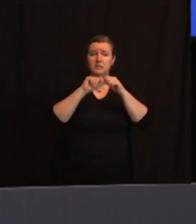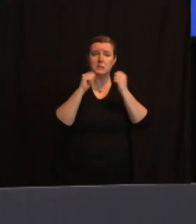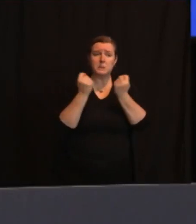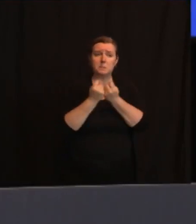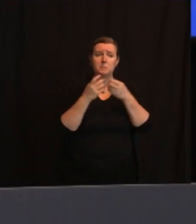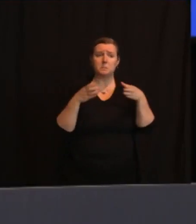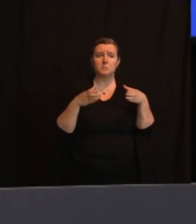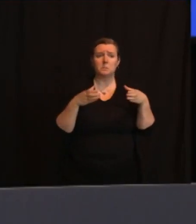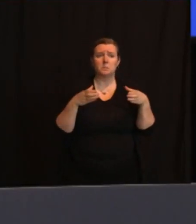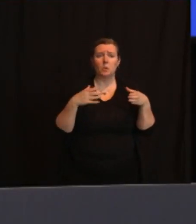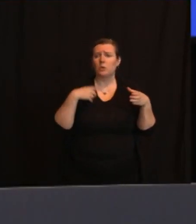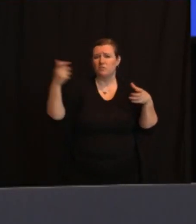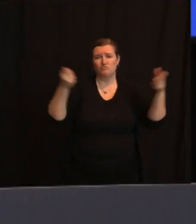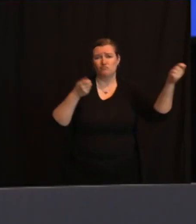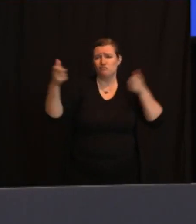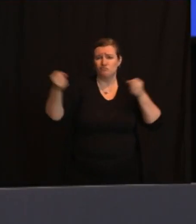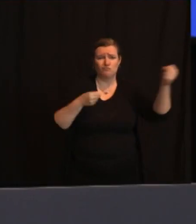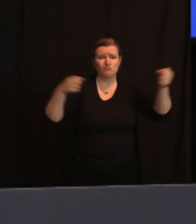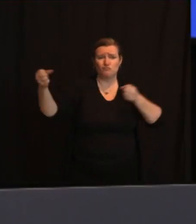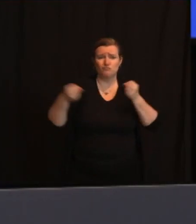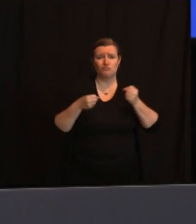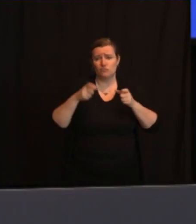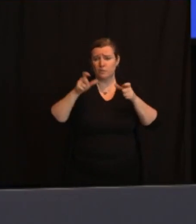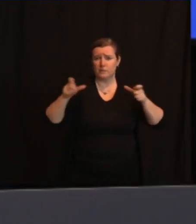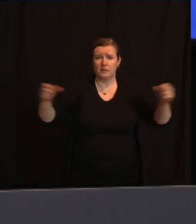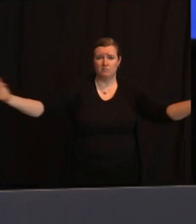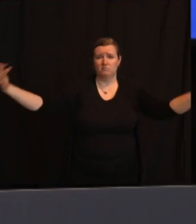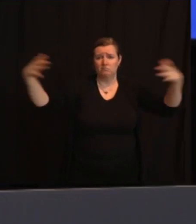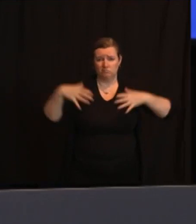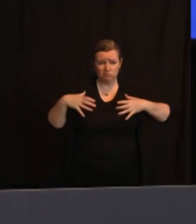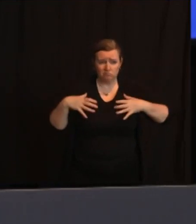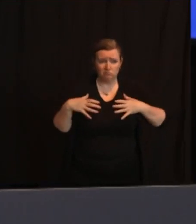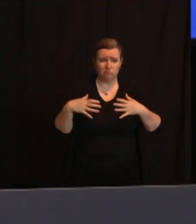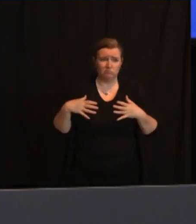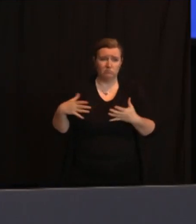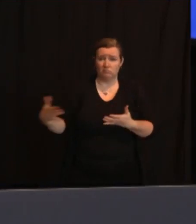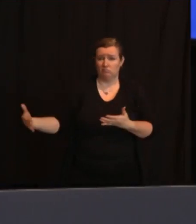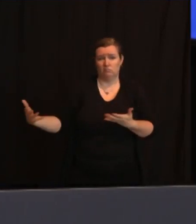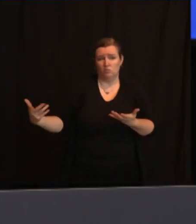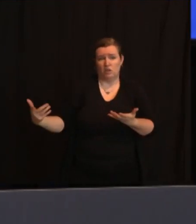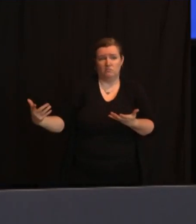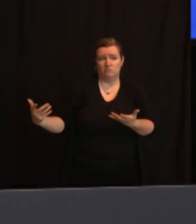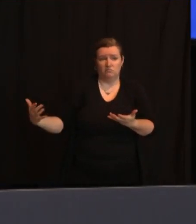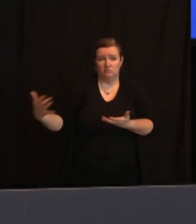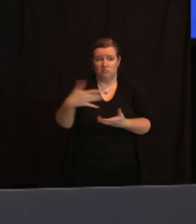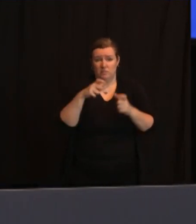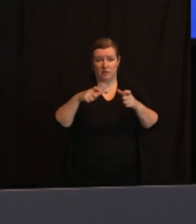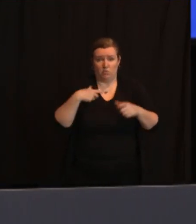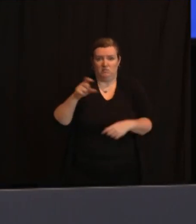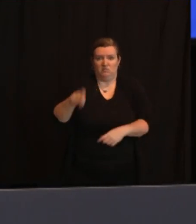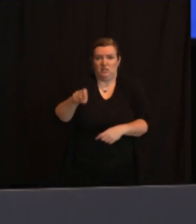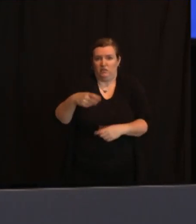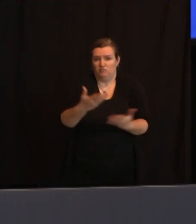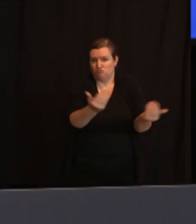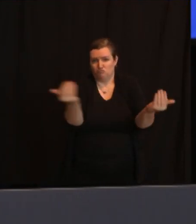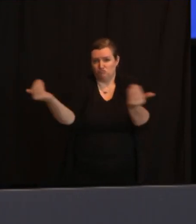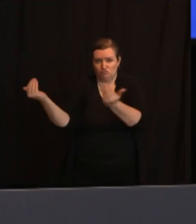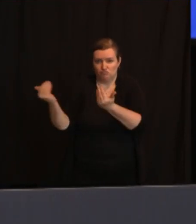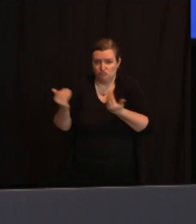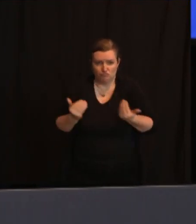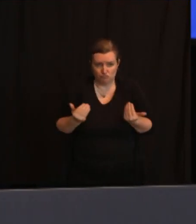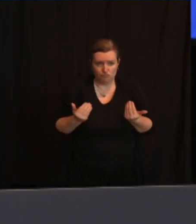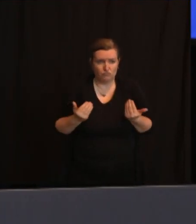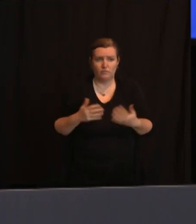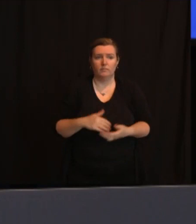our Division of Consumer Affairs, we've drawn from our Division of Law, we've drawn from our Office of Insurance Fraud Prosecutor, we'll draw from our Division of